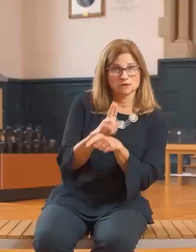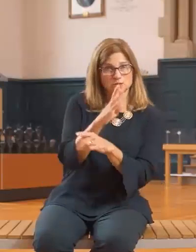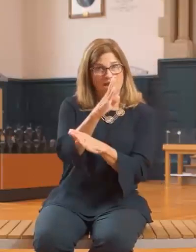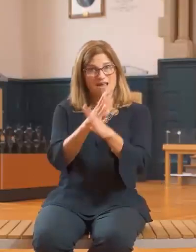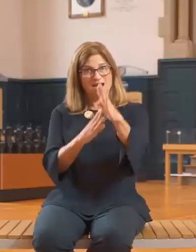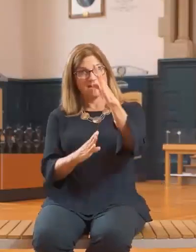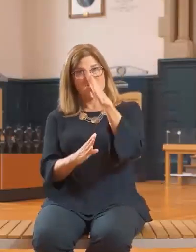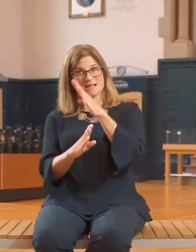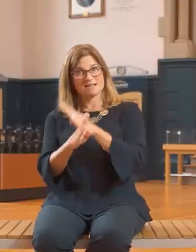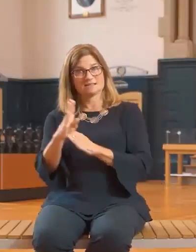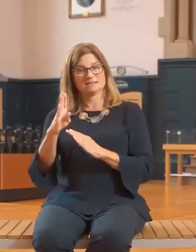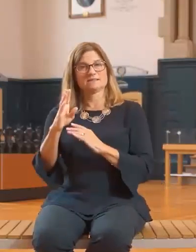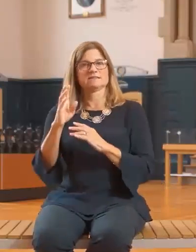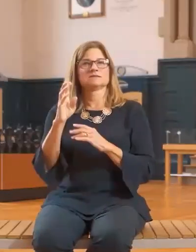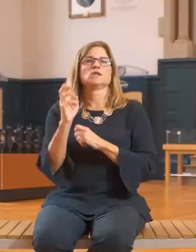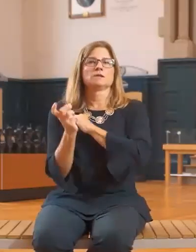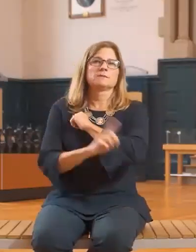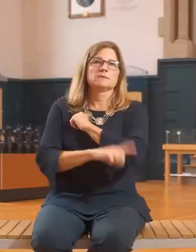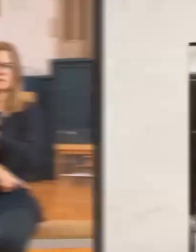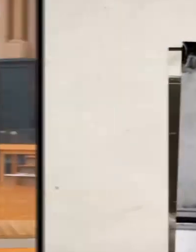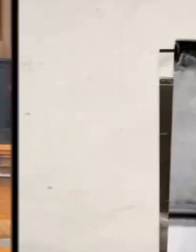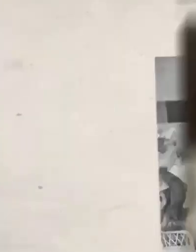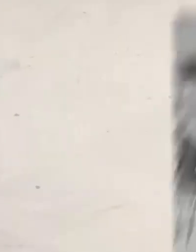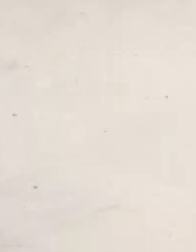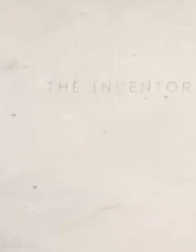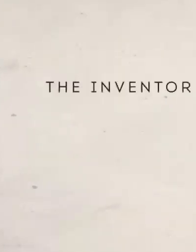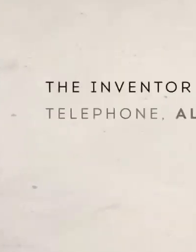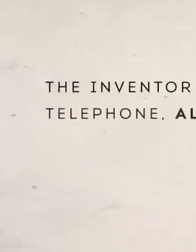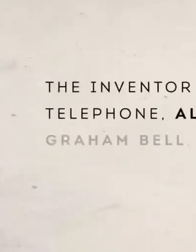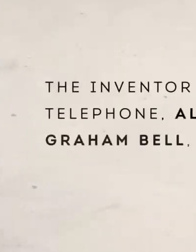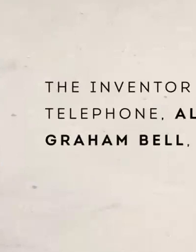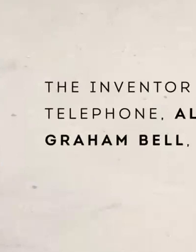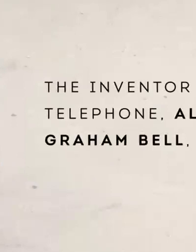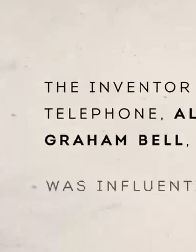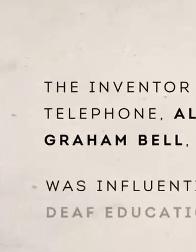one another using their hands in any way for communication were punished.